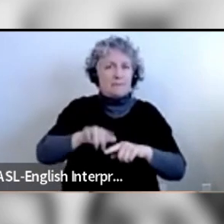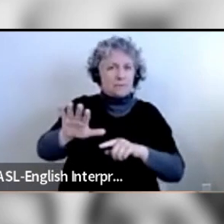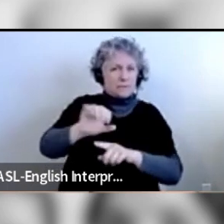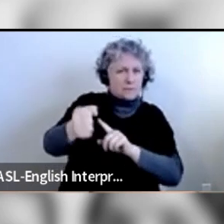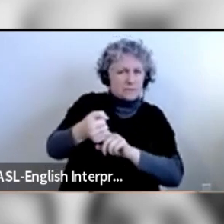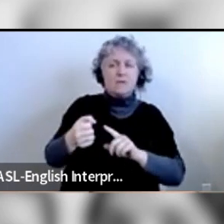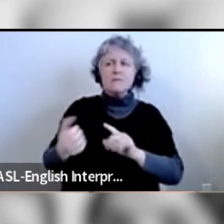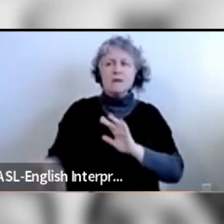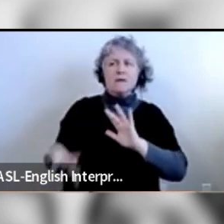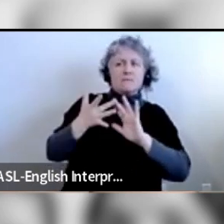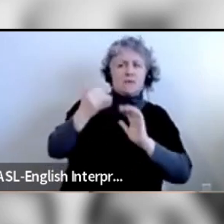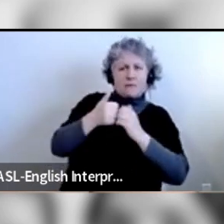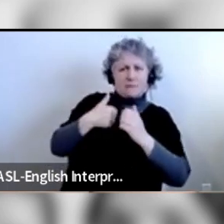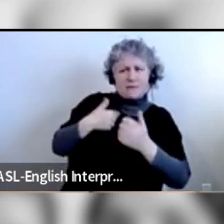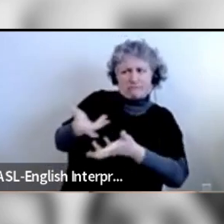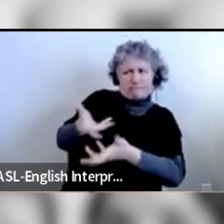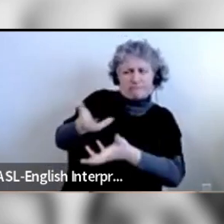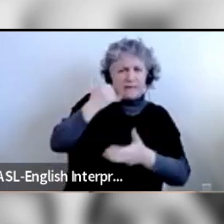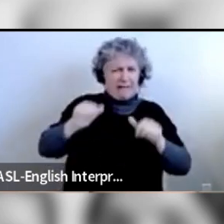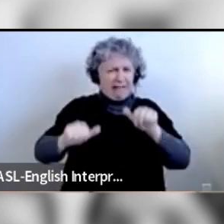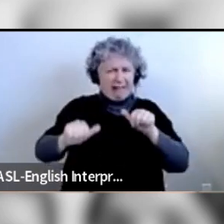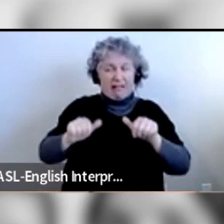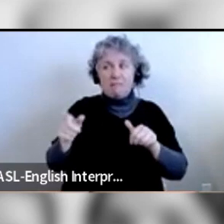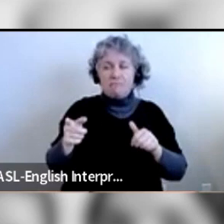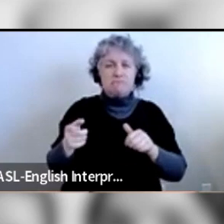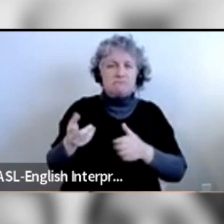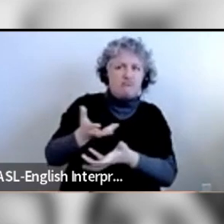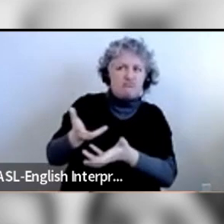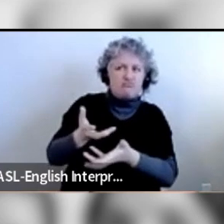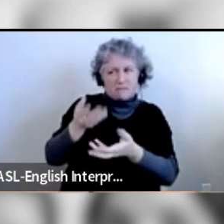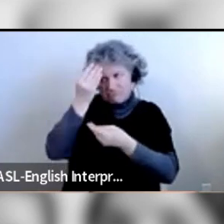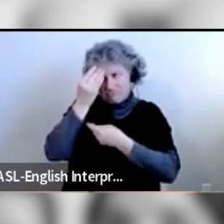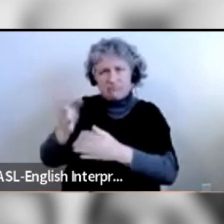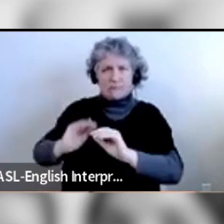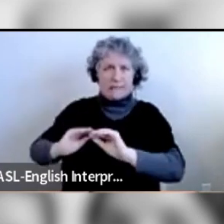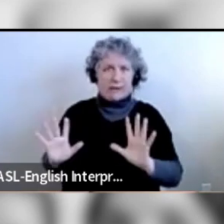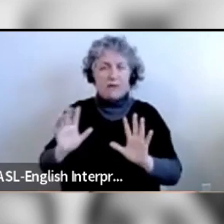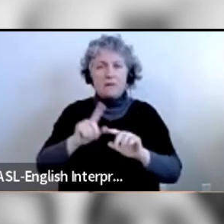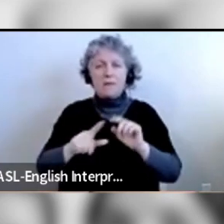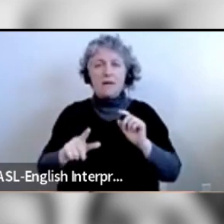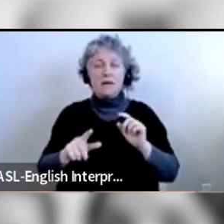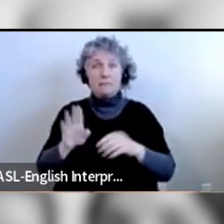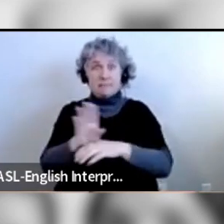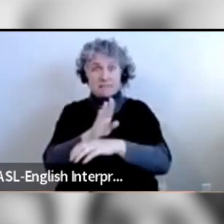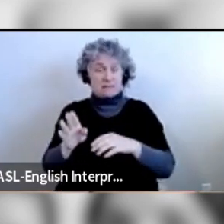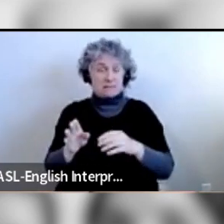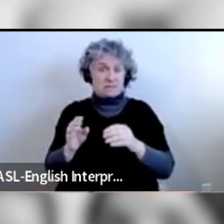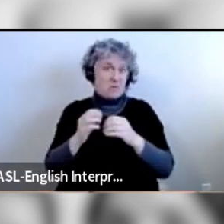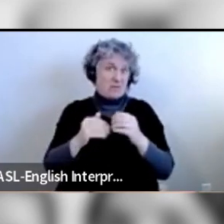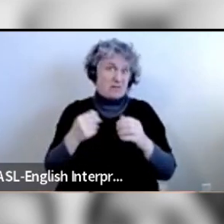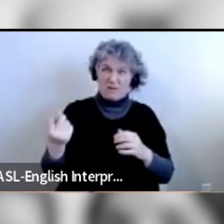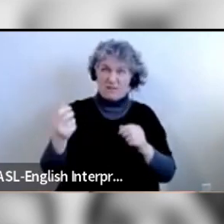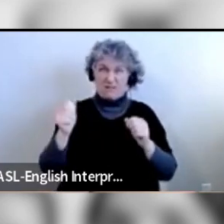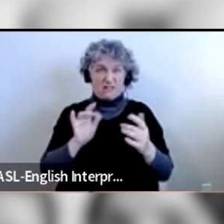so connect with me if you're unsure, but more than one person at a business can kind of connect with their